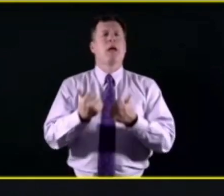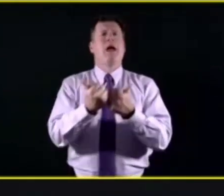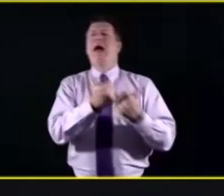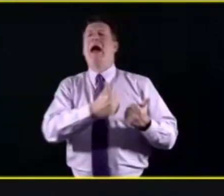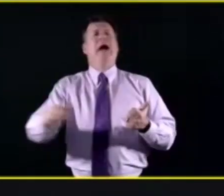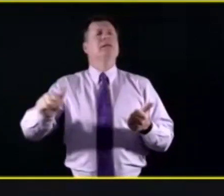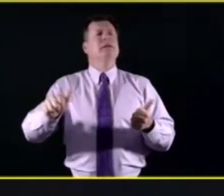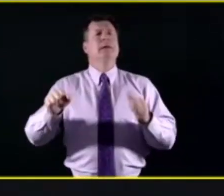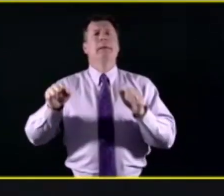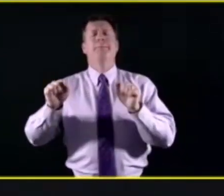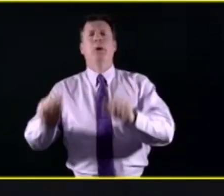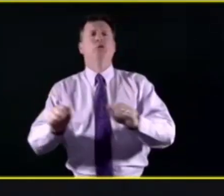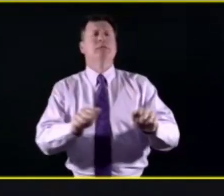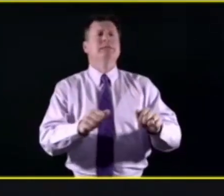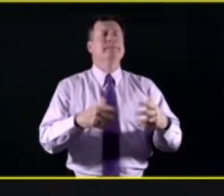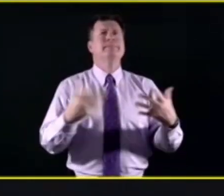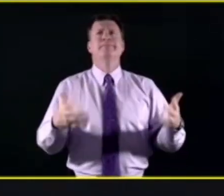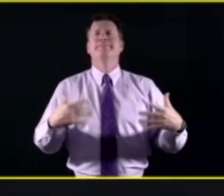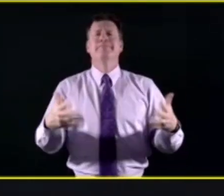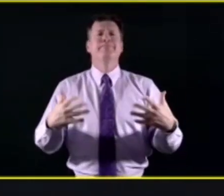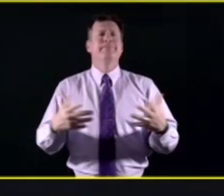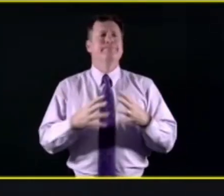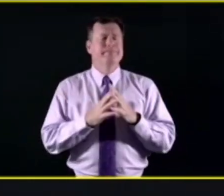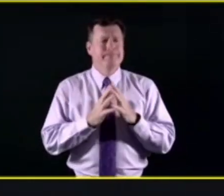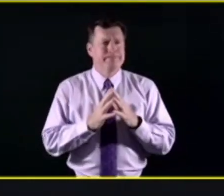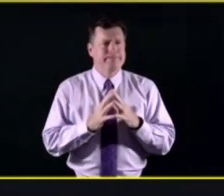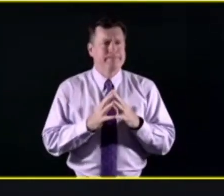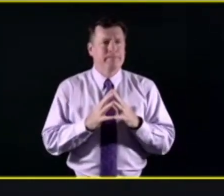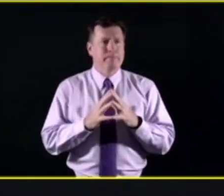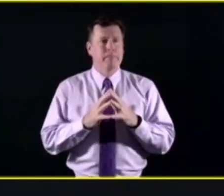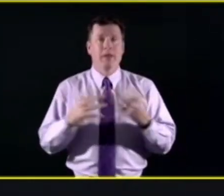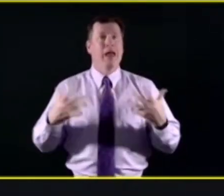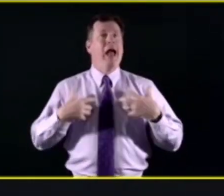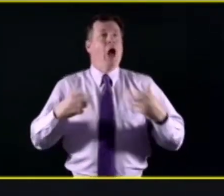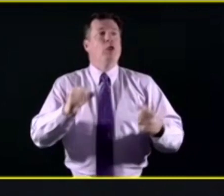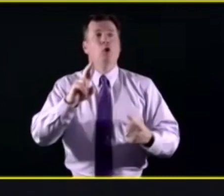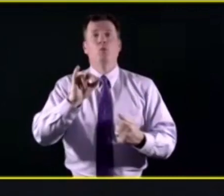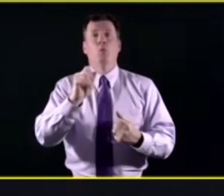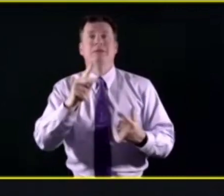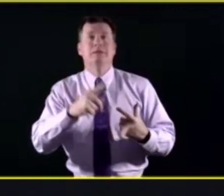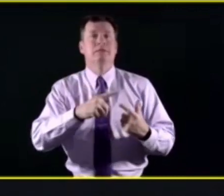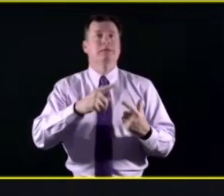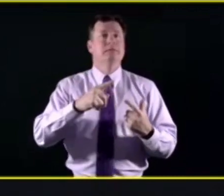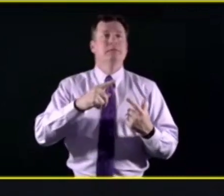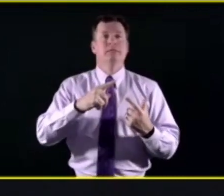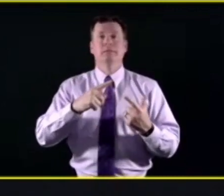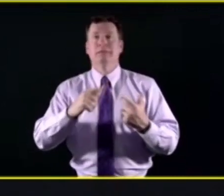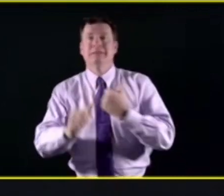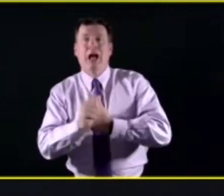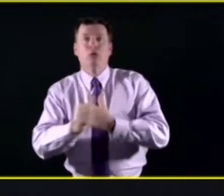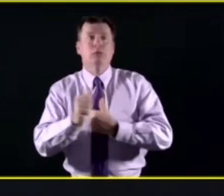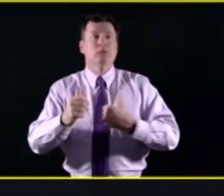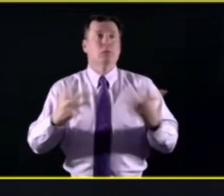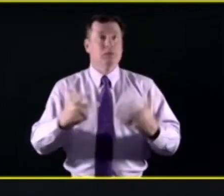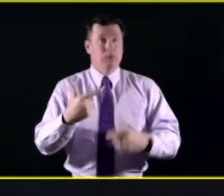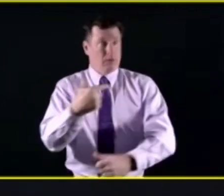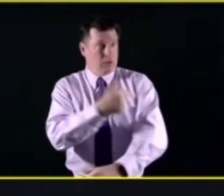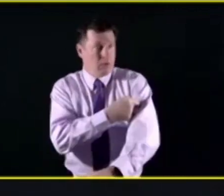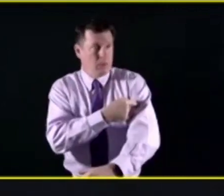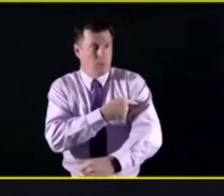any new health risks associated with vaccines made with messenger RNA.